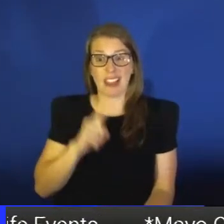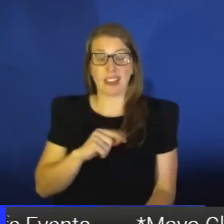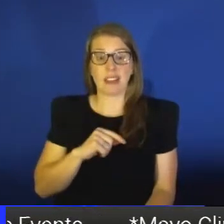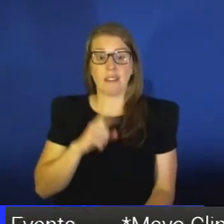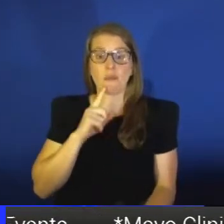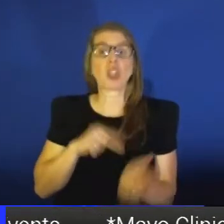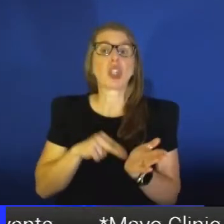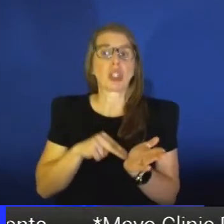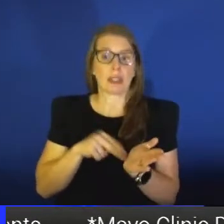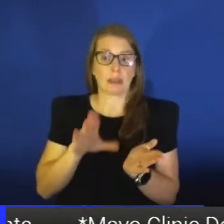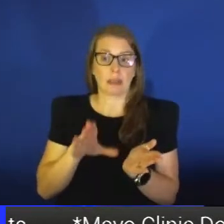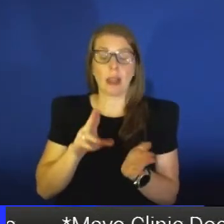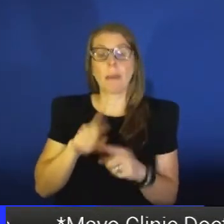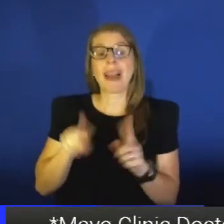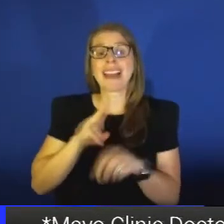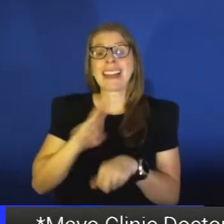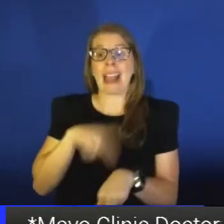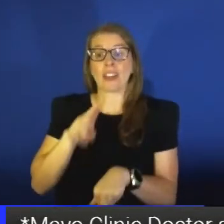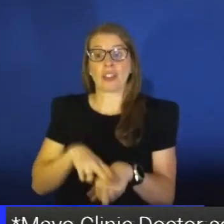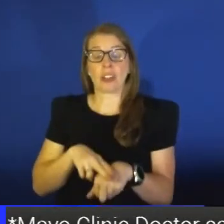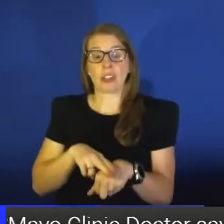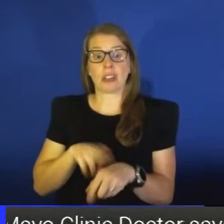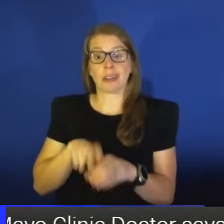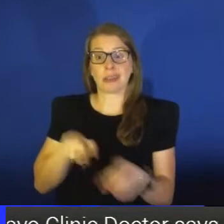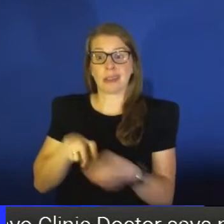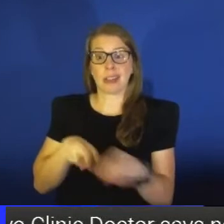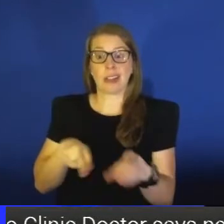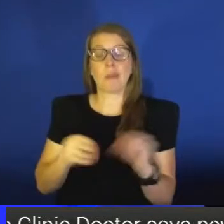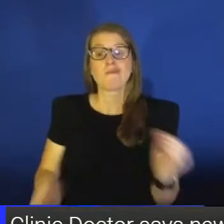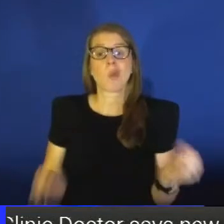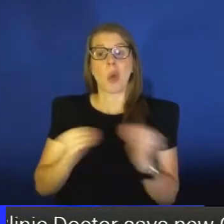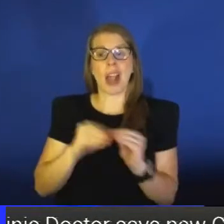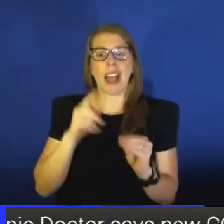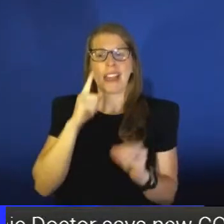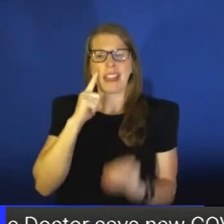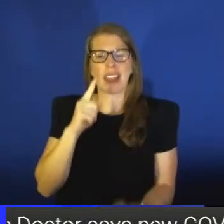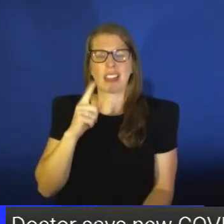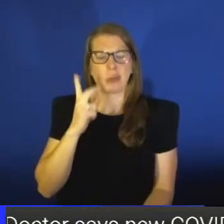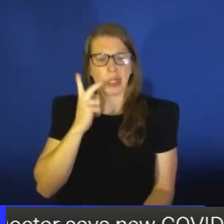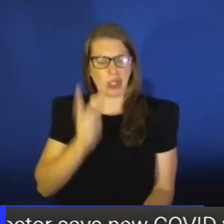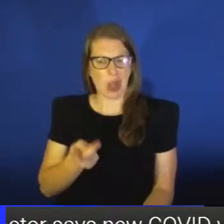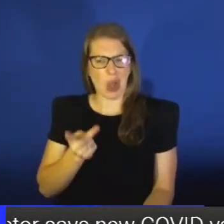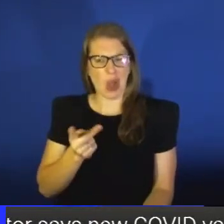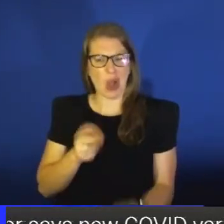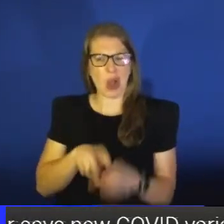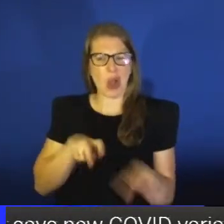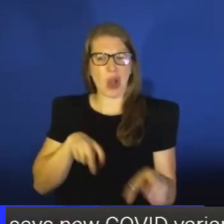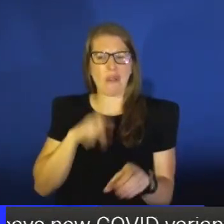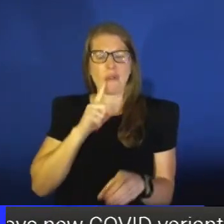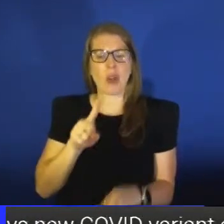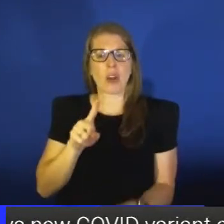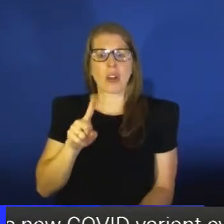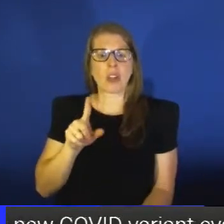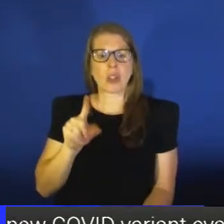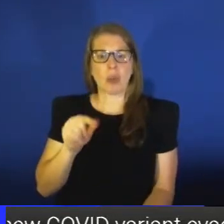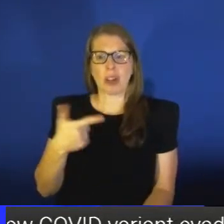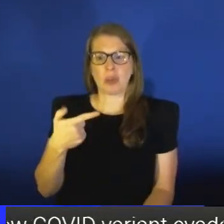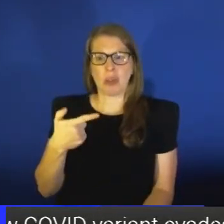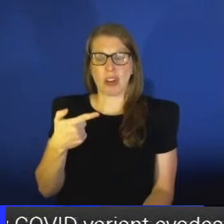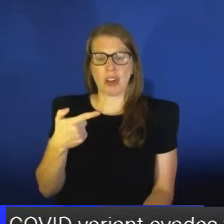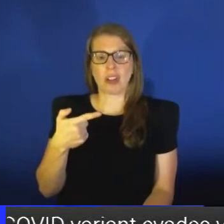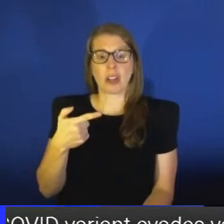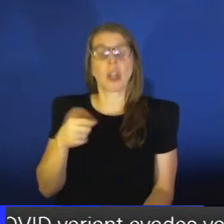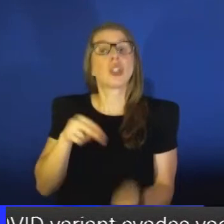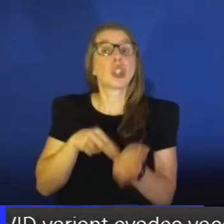But nationally, the turnover is much higher. I think we just saw the turnover for 2021, nursing turnover across the country